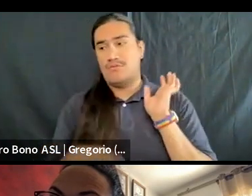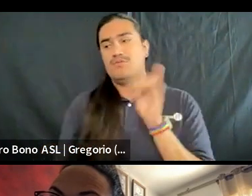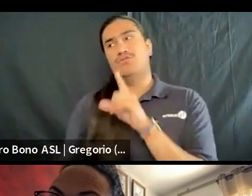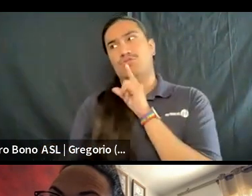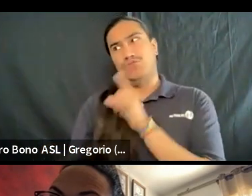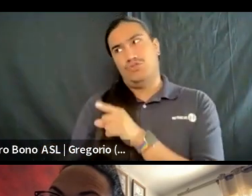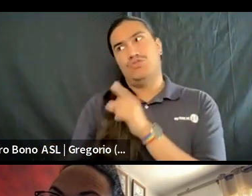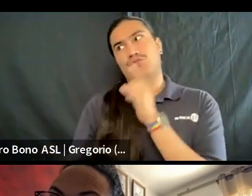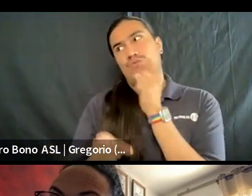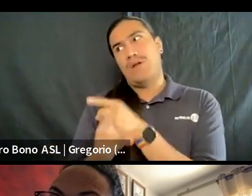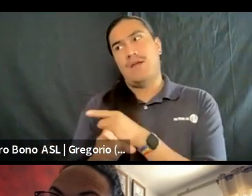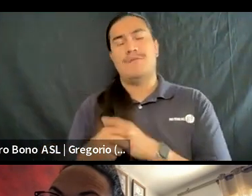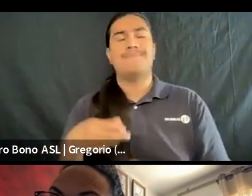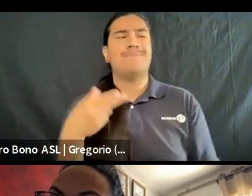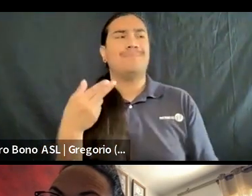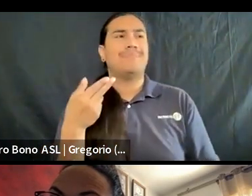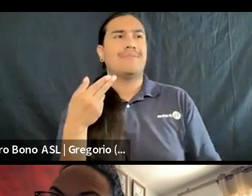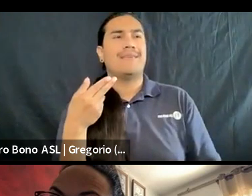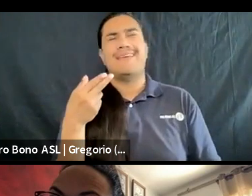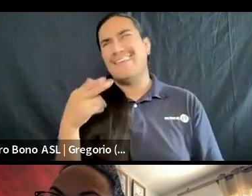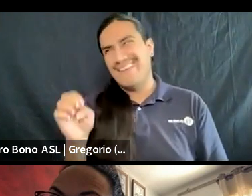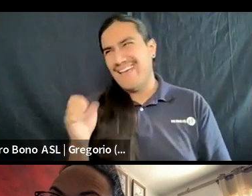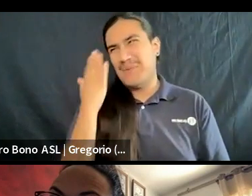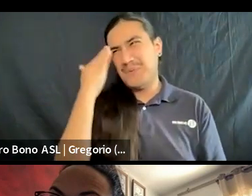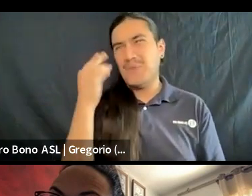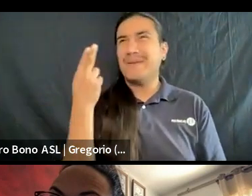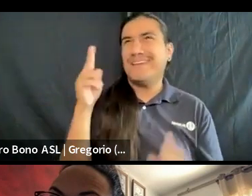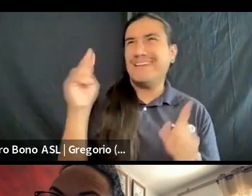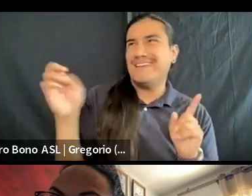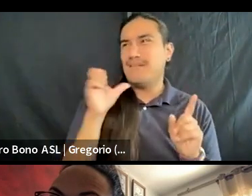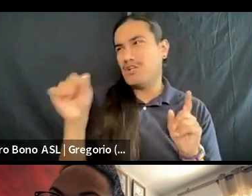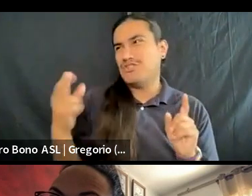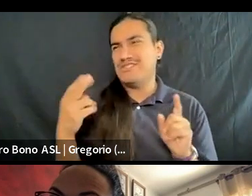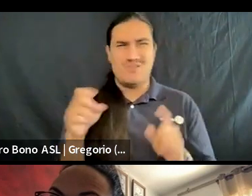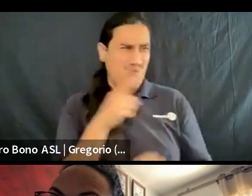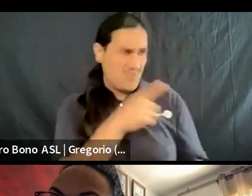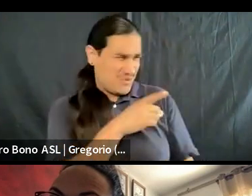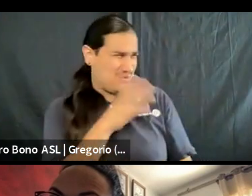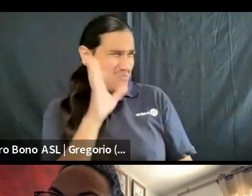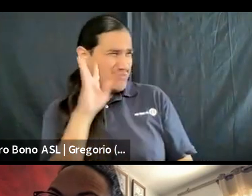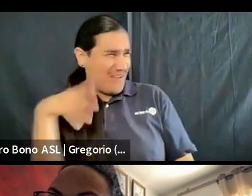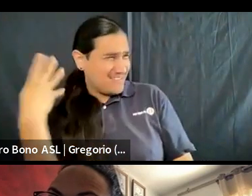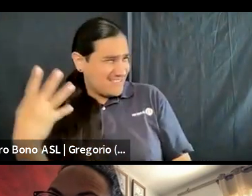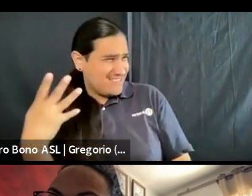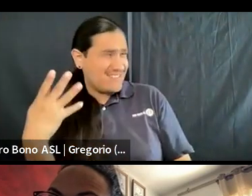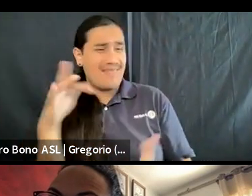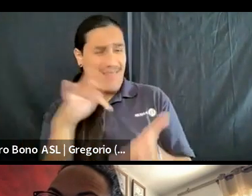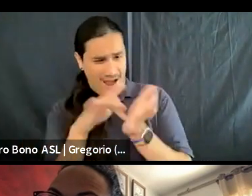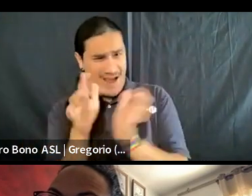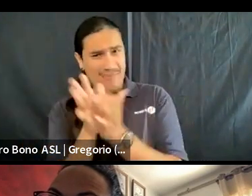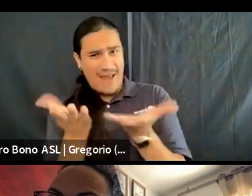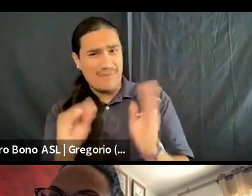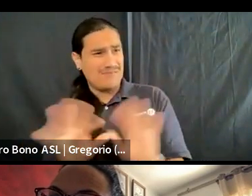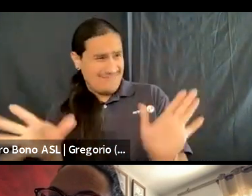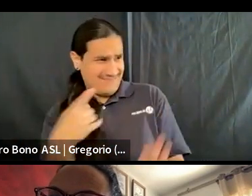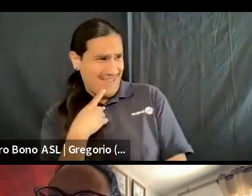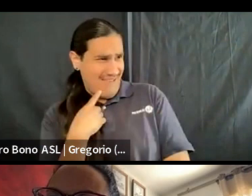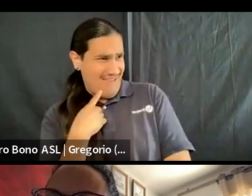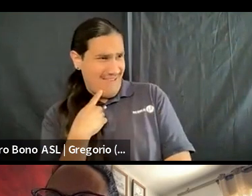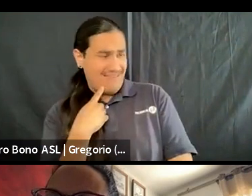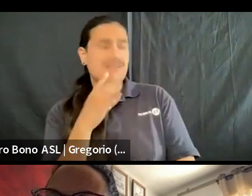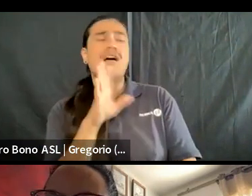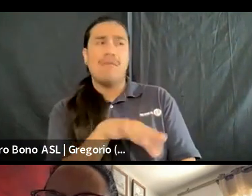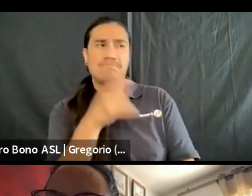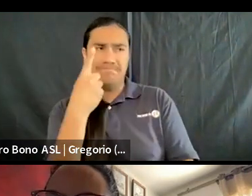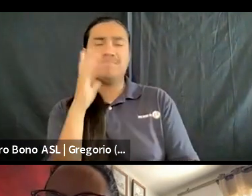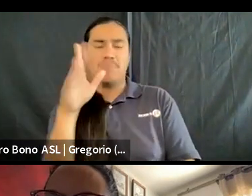right. He. How do you know it's a he and not a she? What are you, daft? The Bible says so. Look, I'm